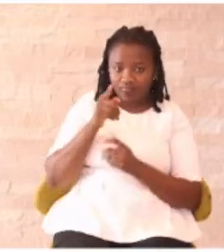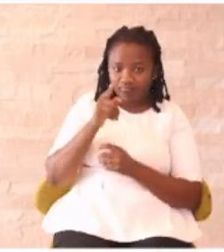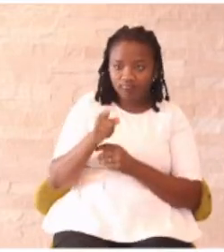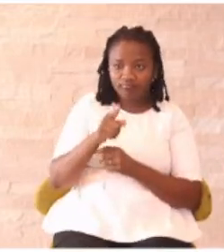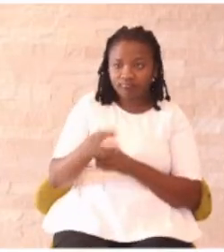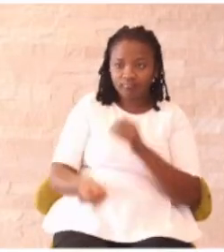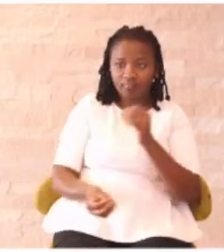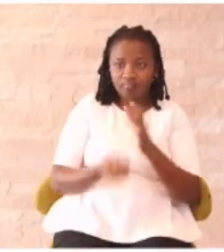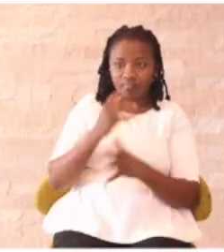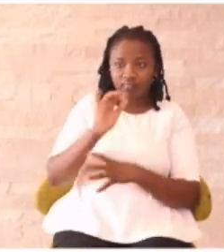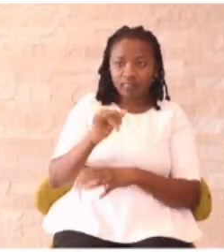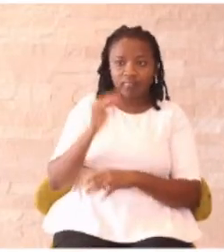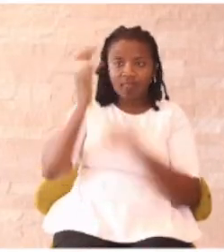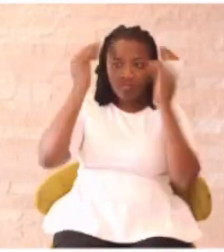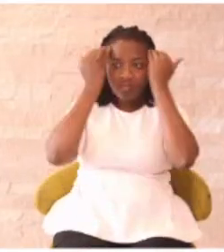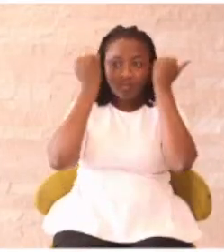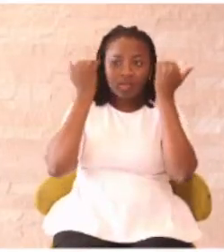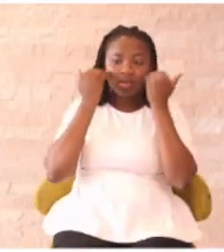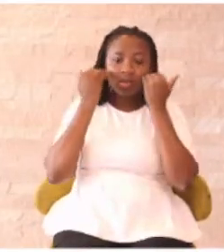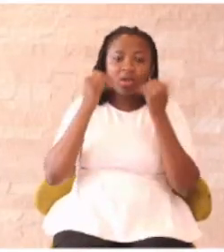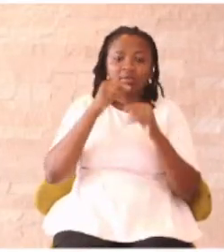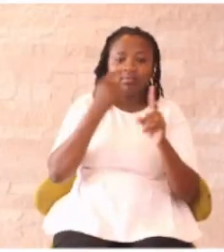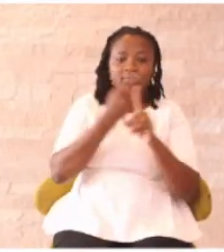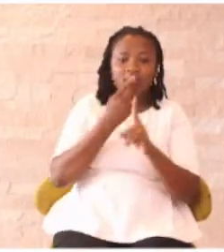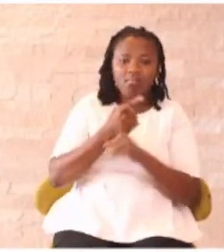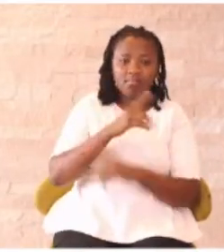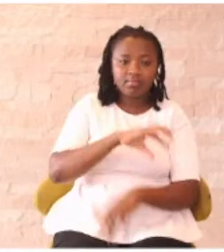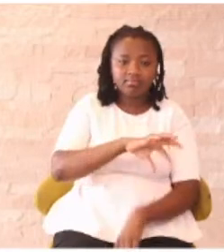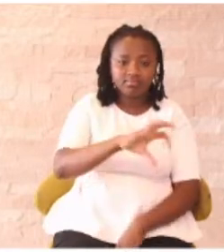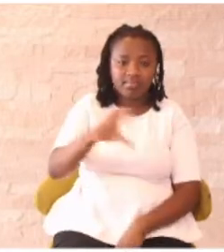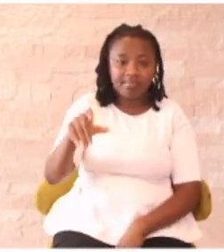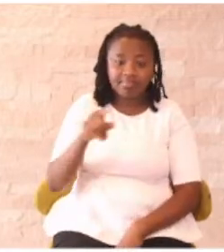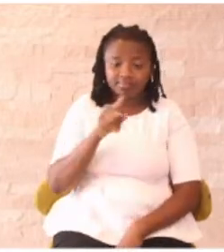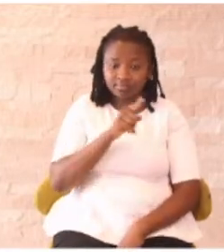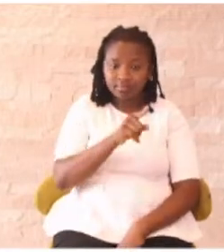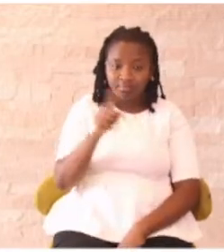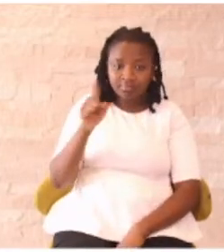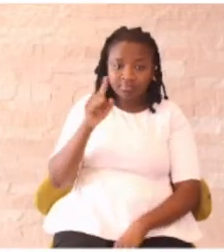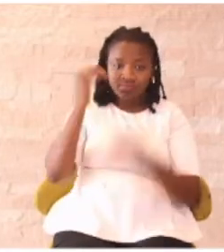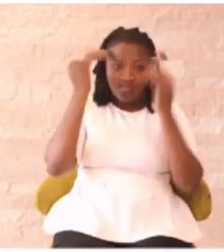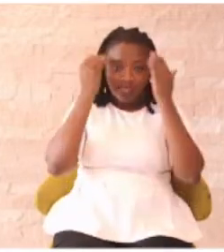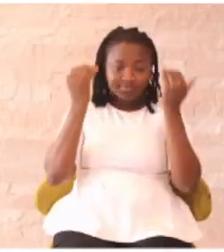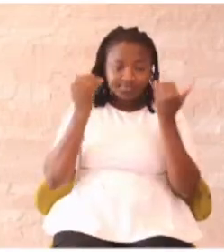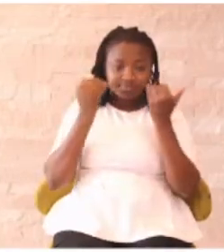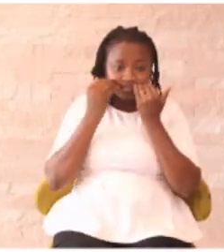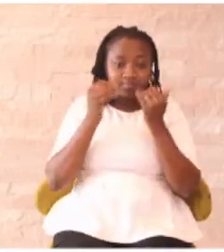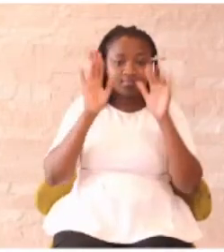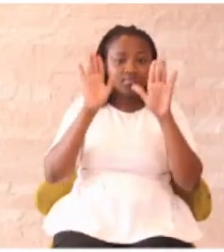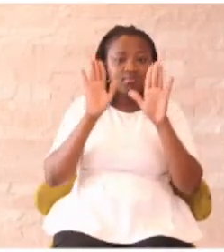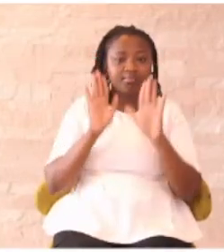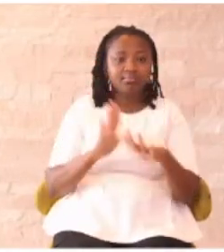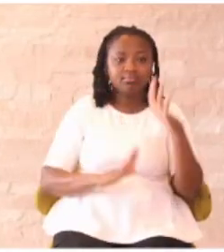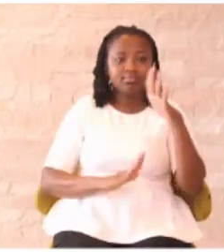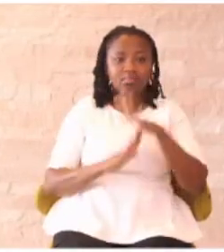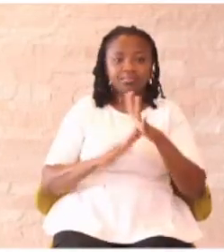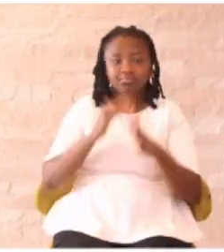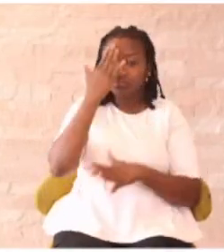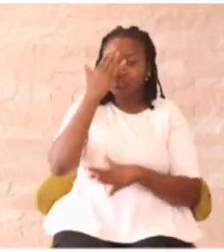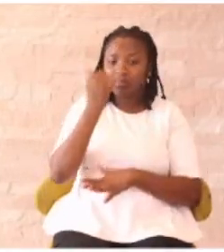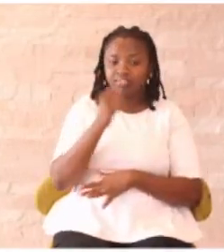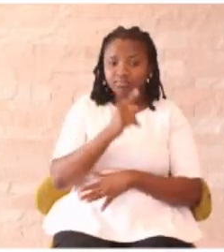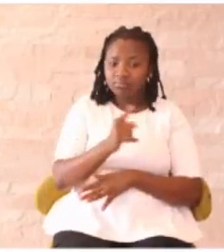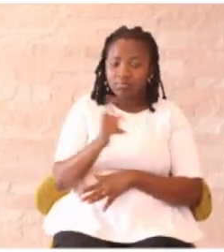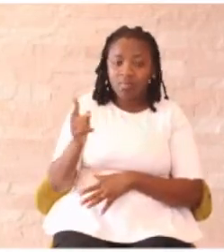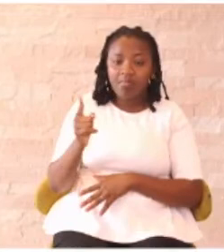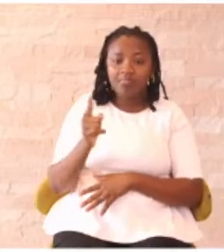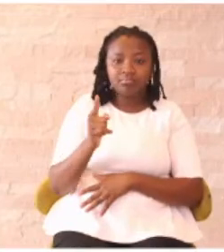special courts in these counties. These courts are particularly important because they